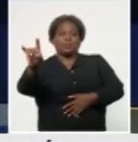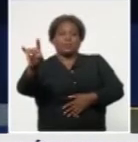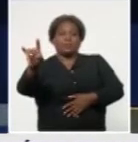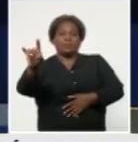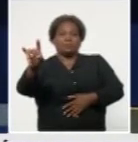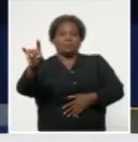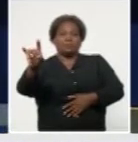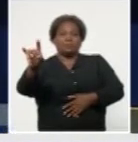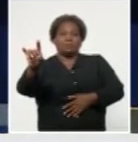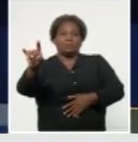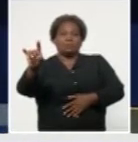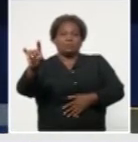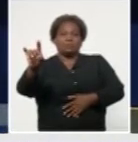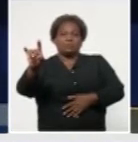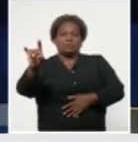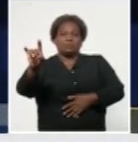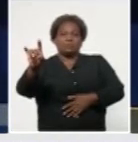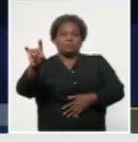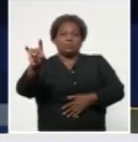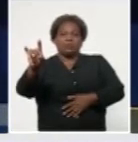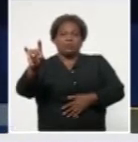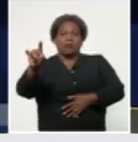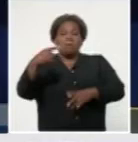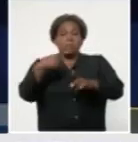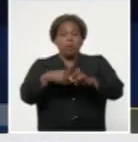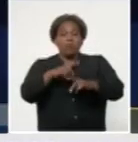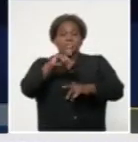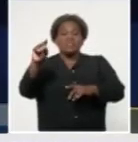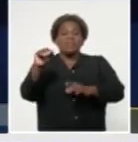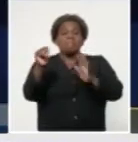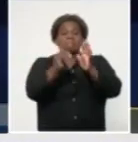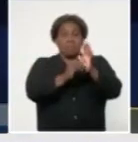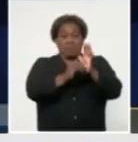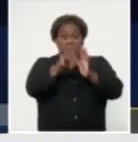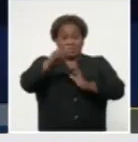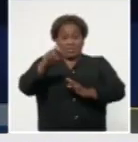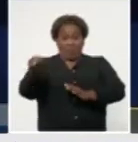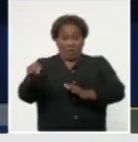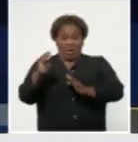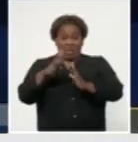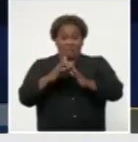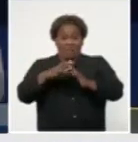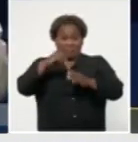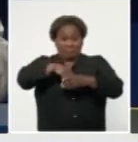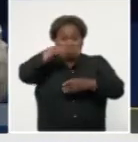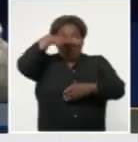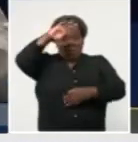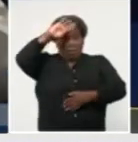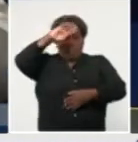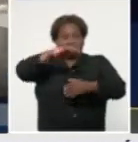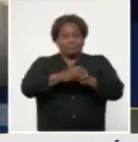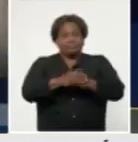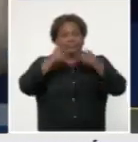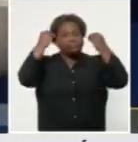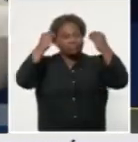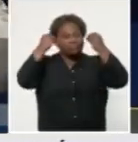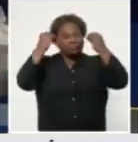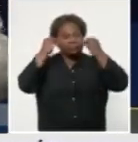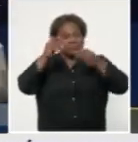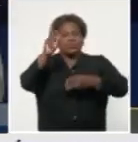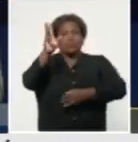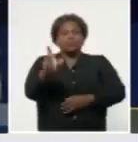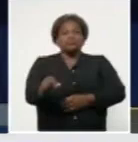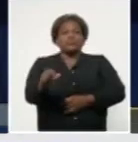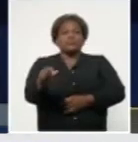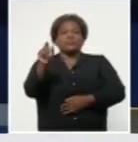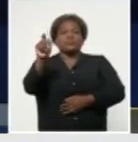first, second, and third phase of the first recovery stage. All of the provinces meet